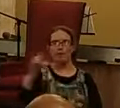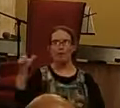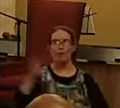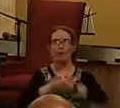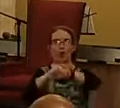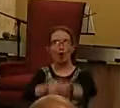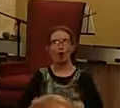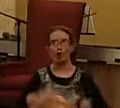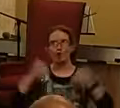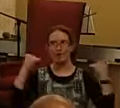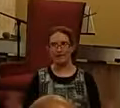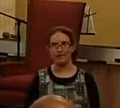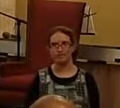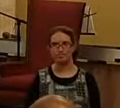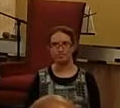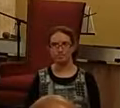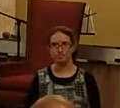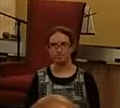now.